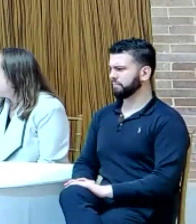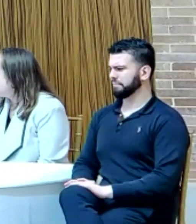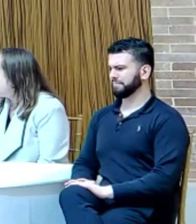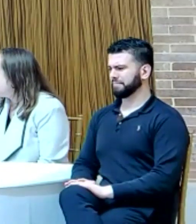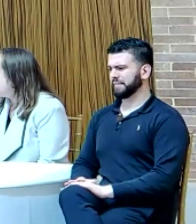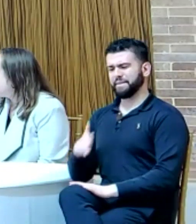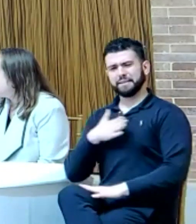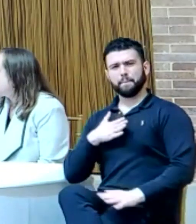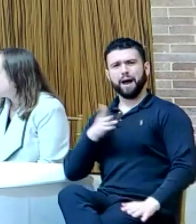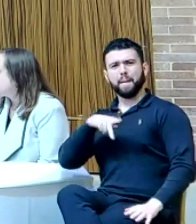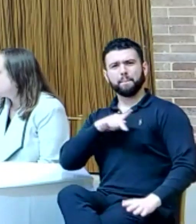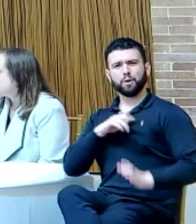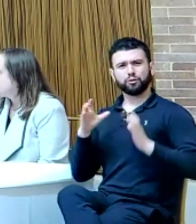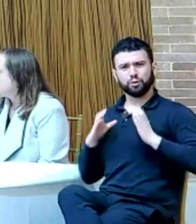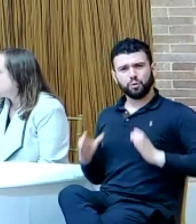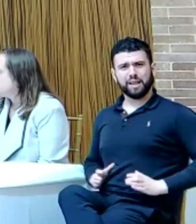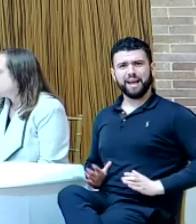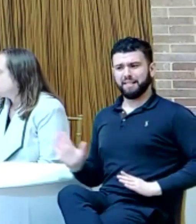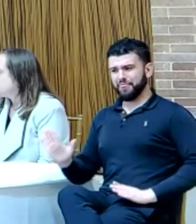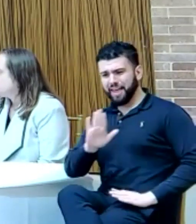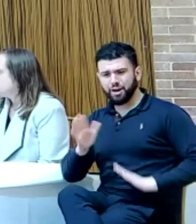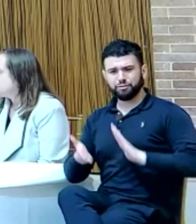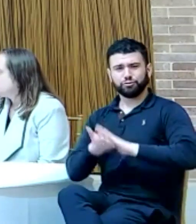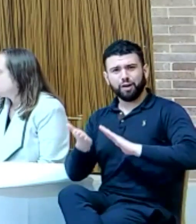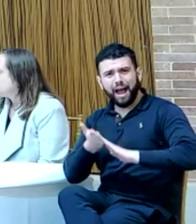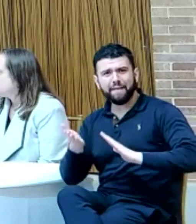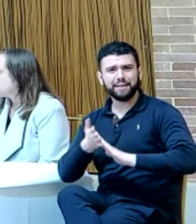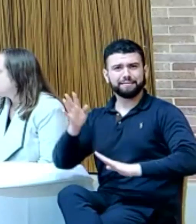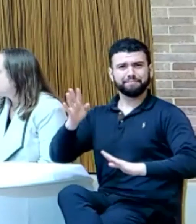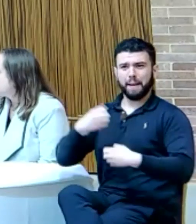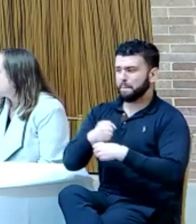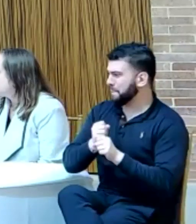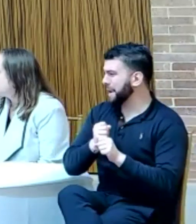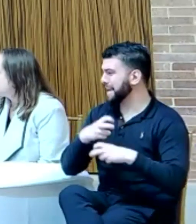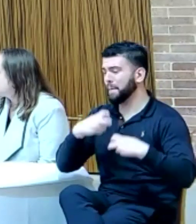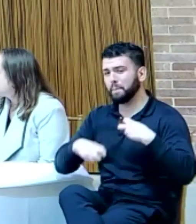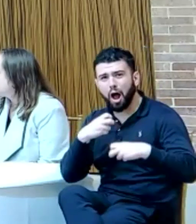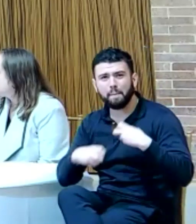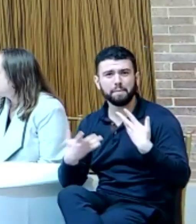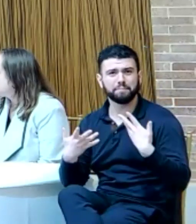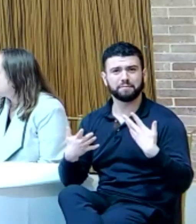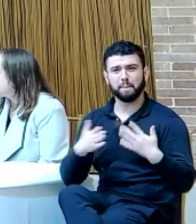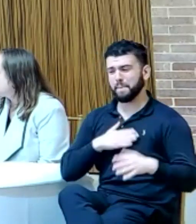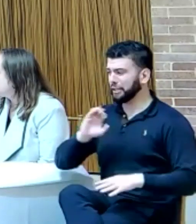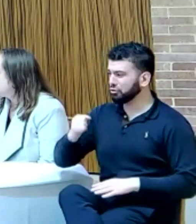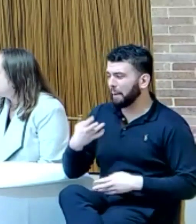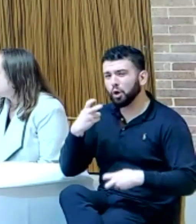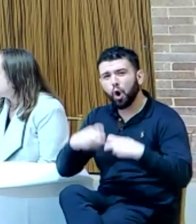client that's driving all of this and making problems for me as a realtor uh to do my job and you know diminishing my my role